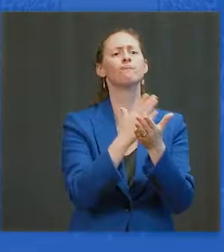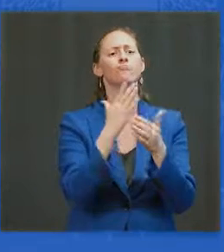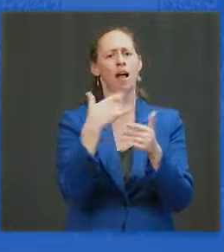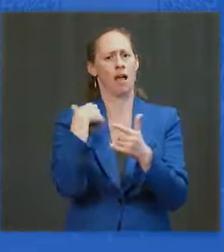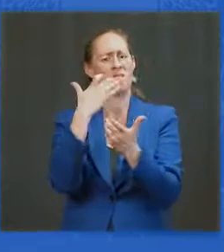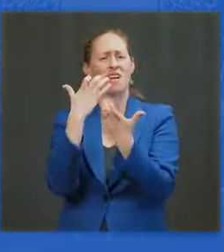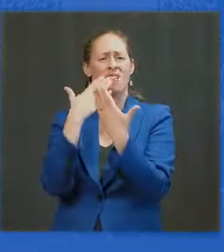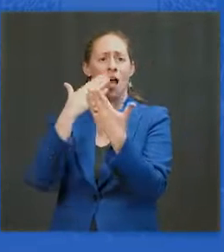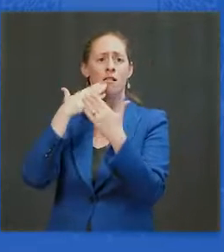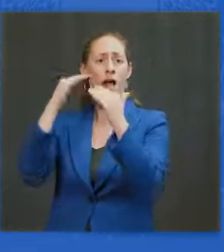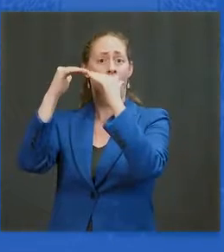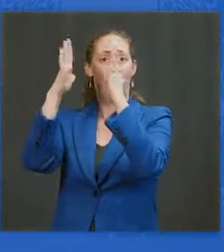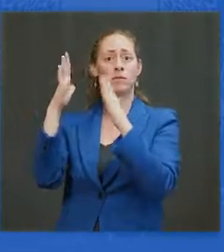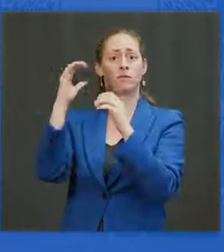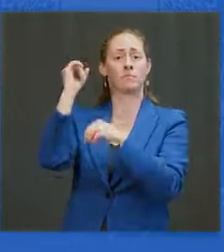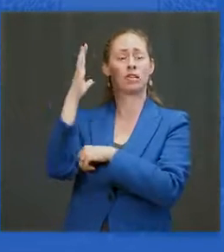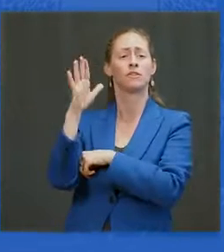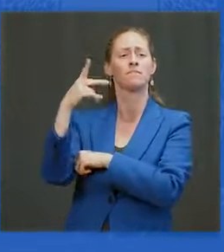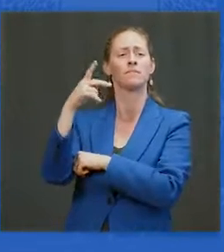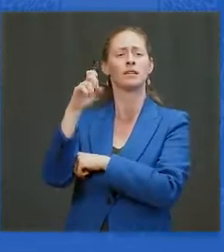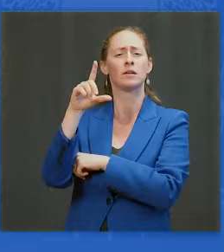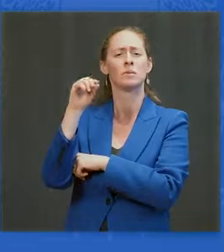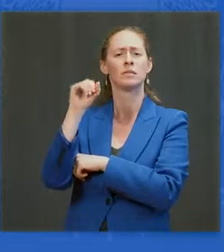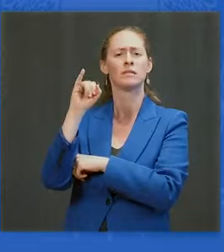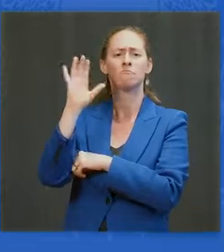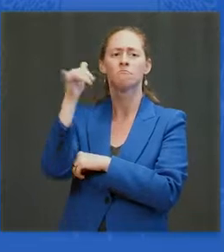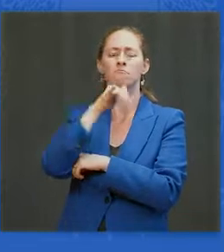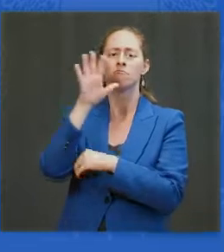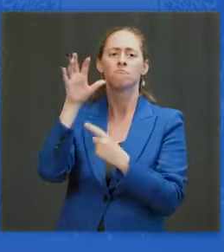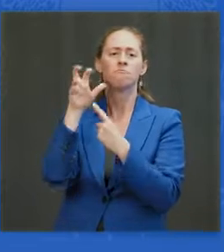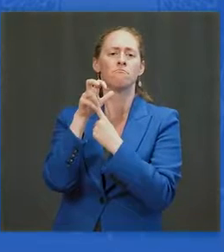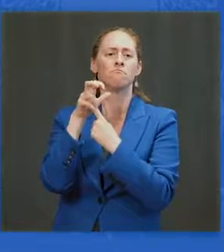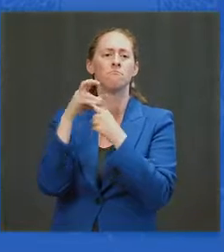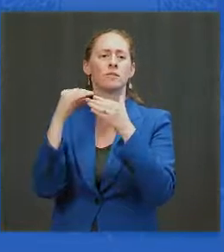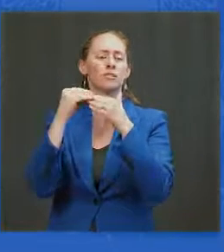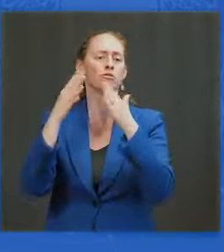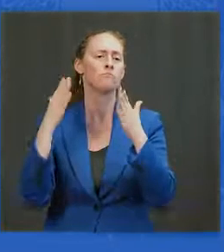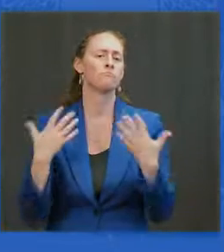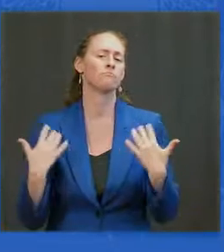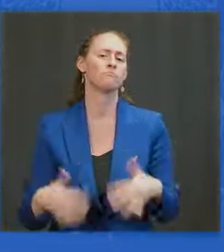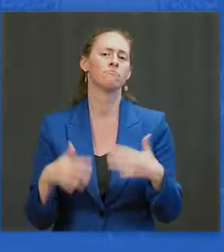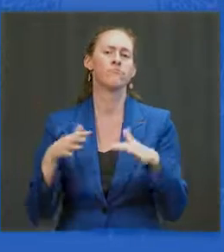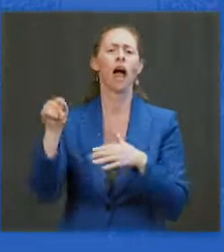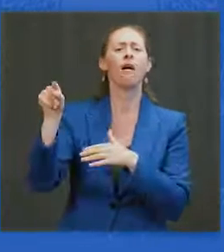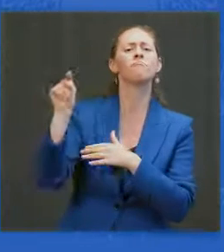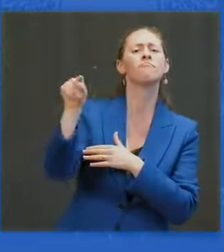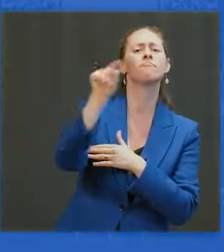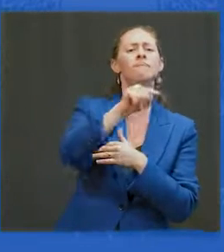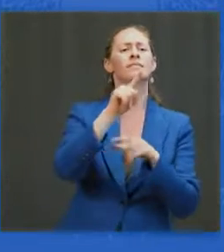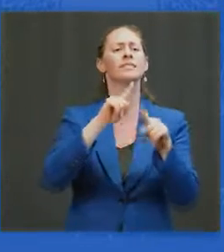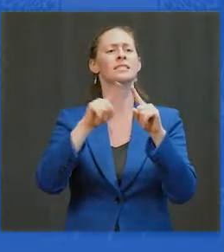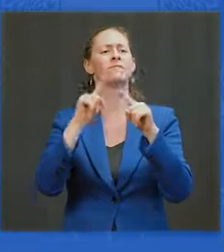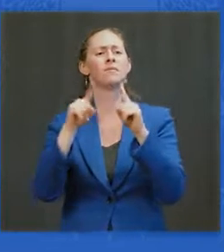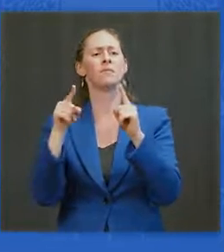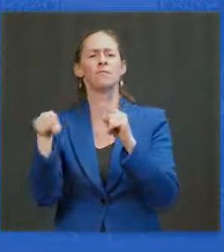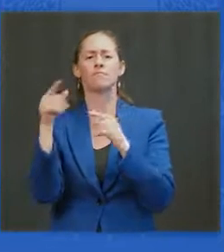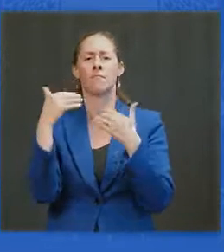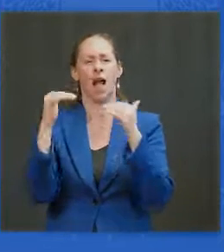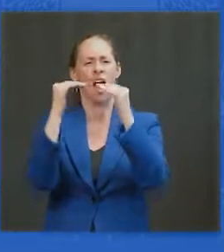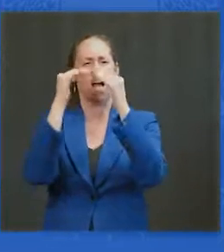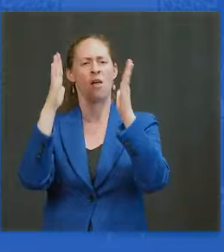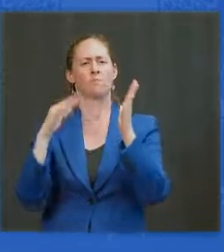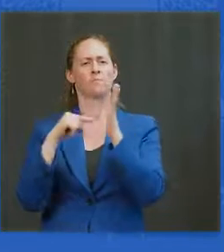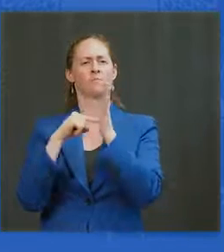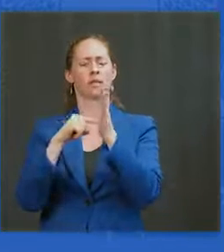leadership on this, and Leader Hoyer and Whip Clyburn and Chairman DeFazio, the entire House leadership team, for the